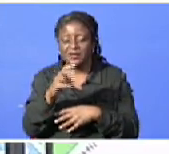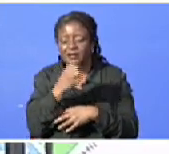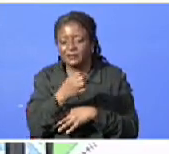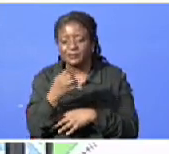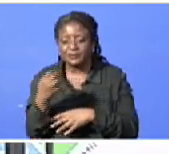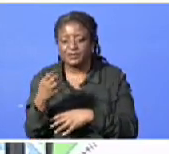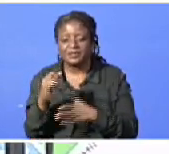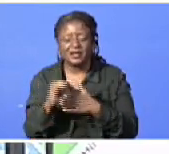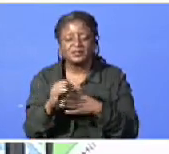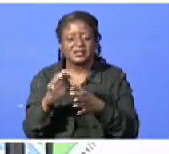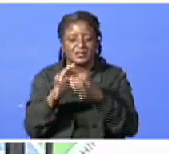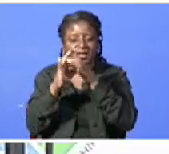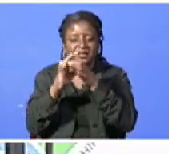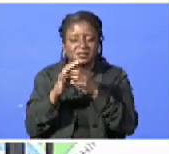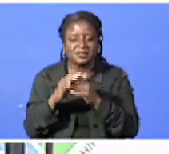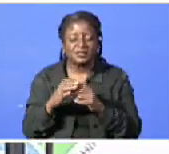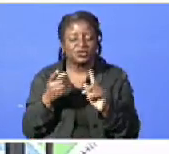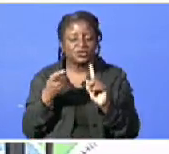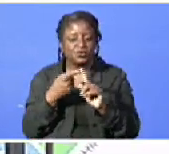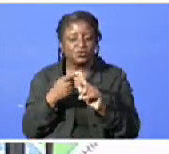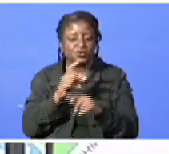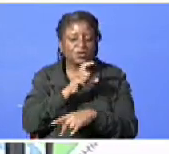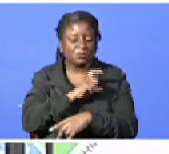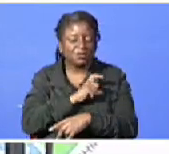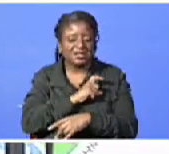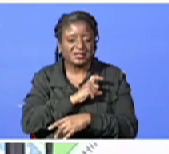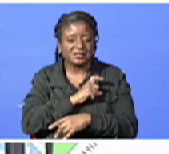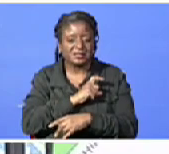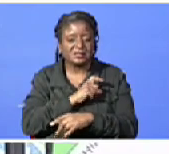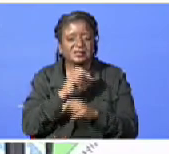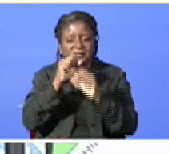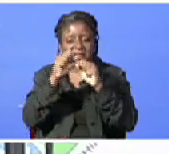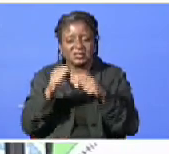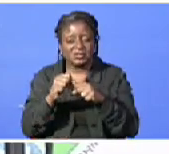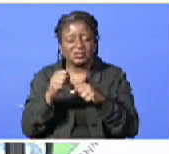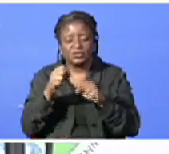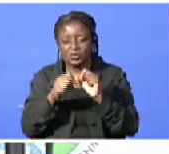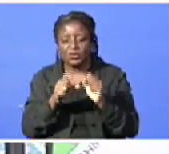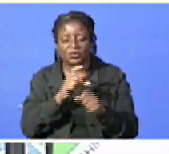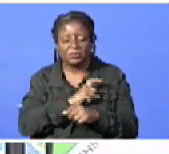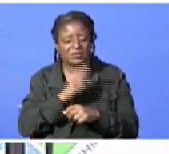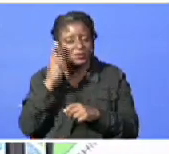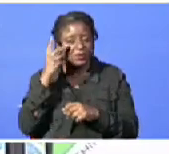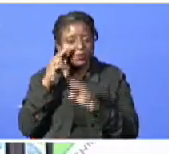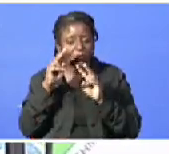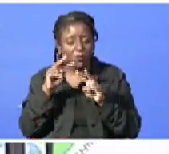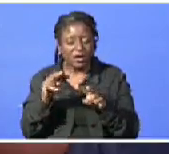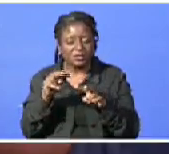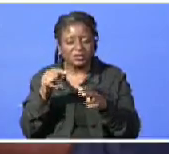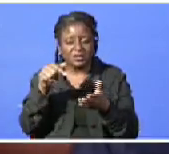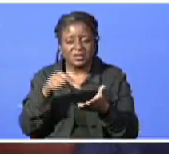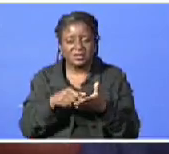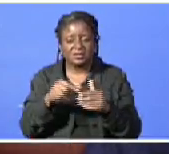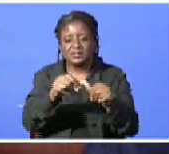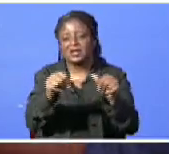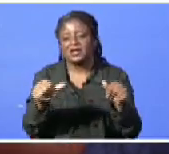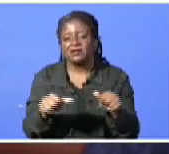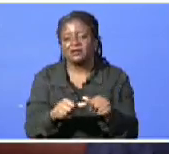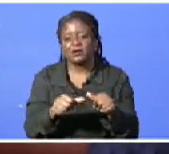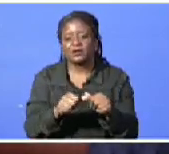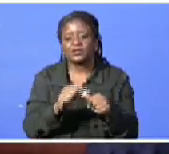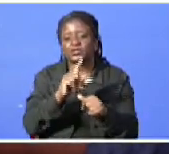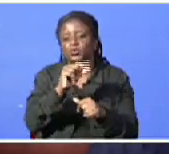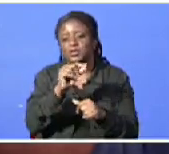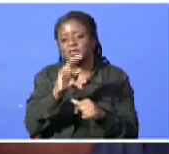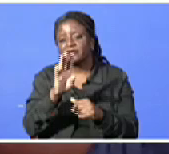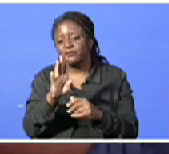connected directly to the police station so that the police will be monitoring our facilities 24/7. Now, you should also know that